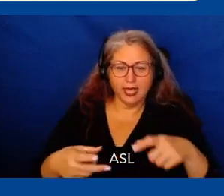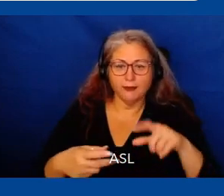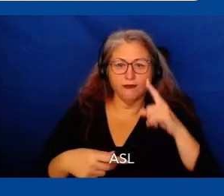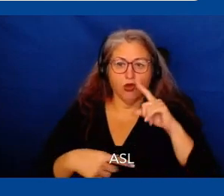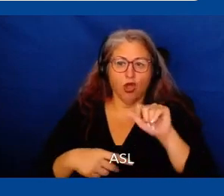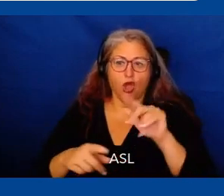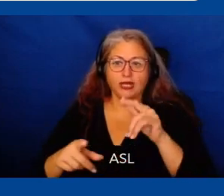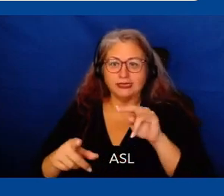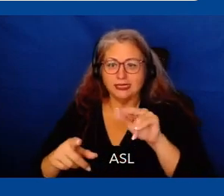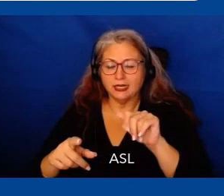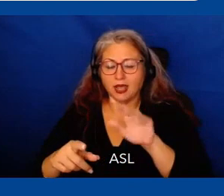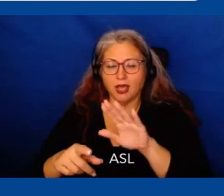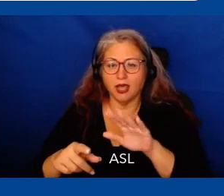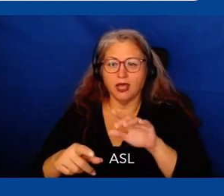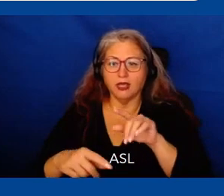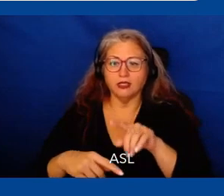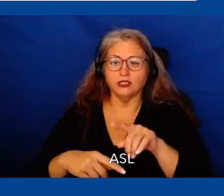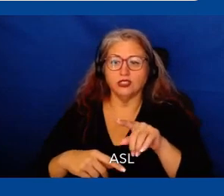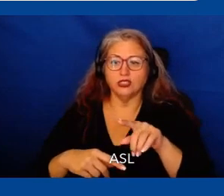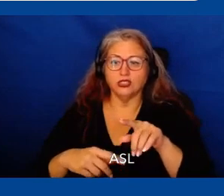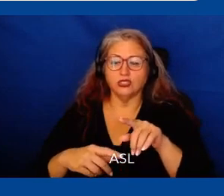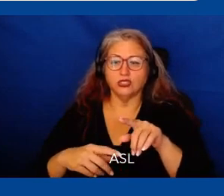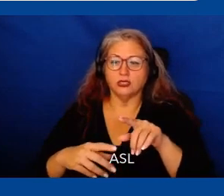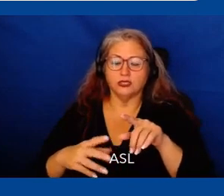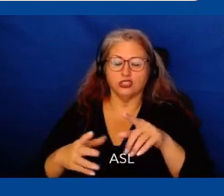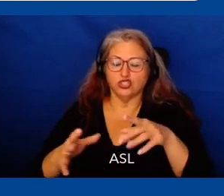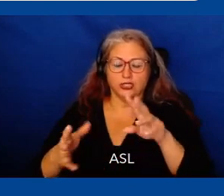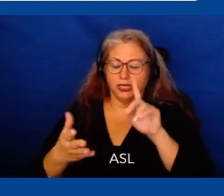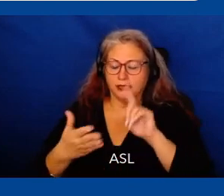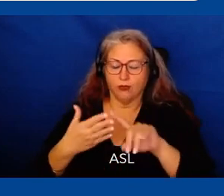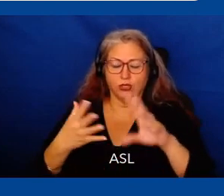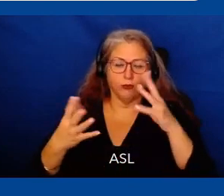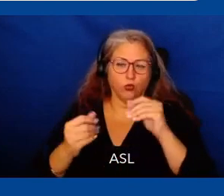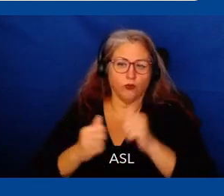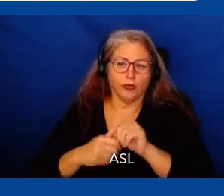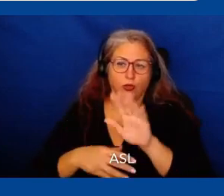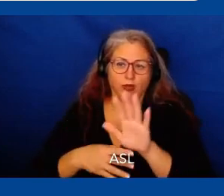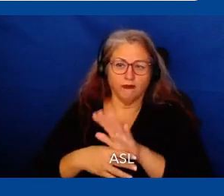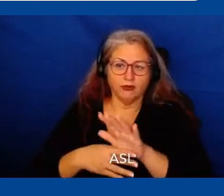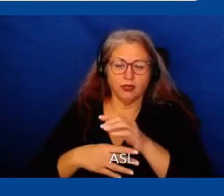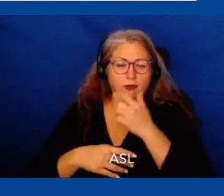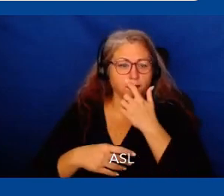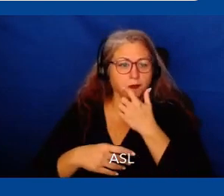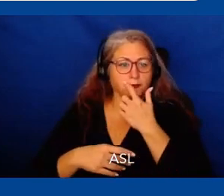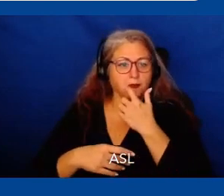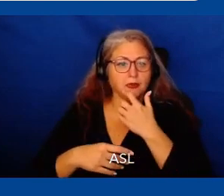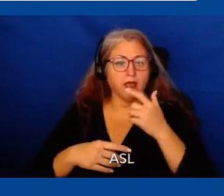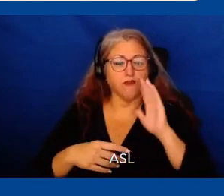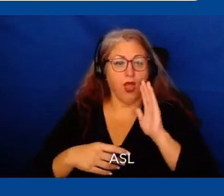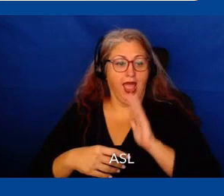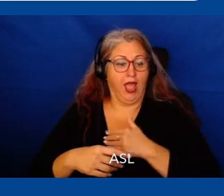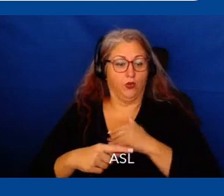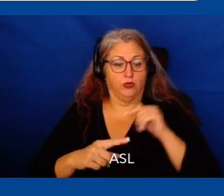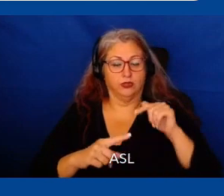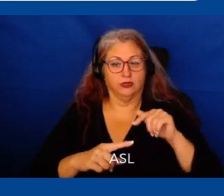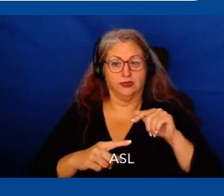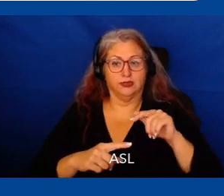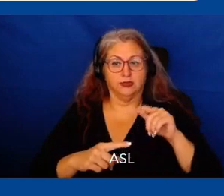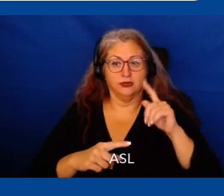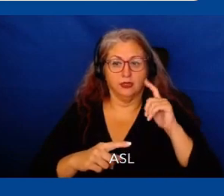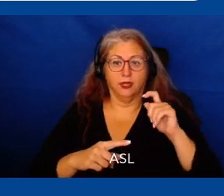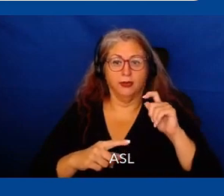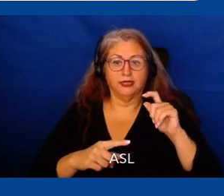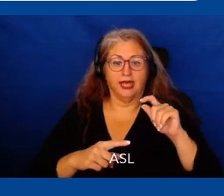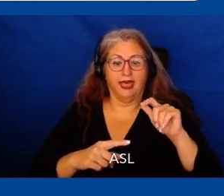case, which she explores so beautifully in the films. And in our case, like the fact that